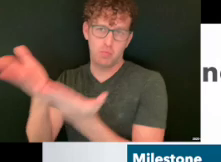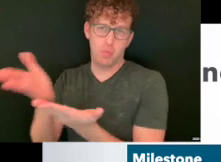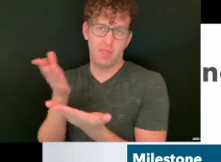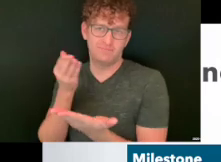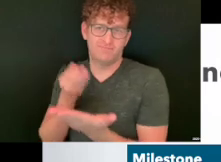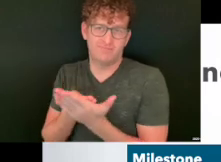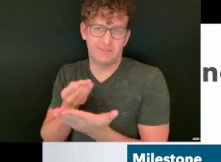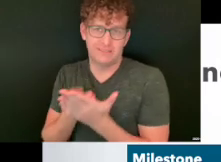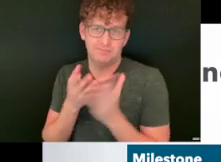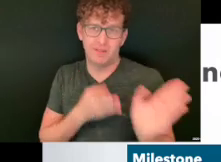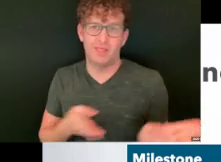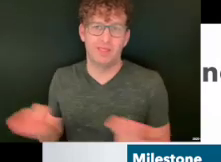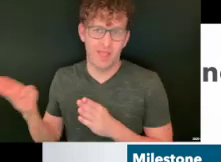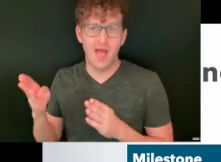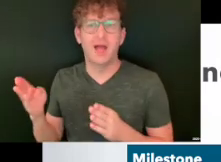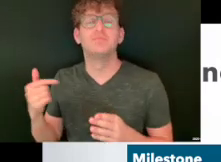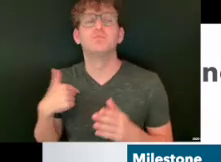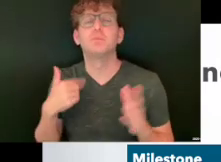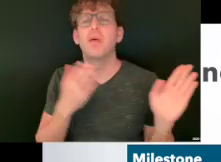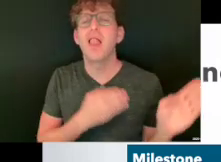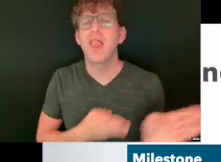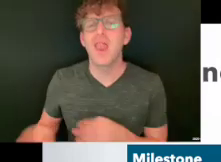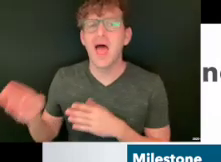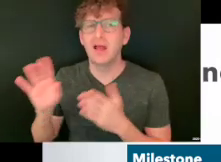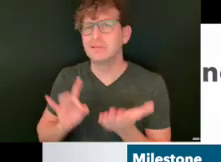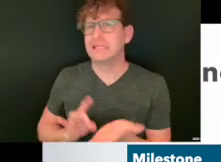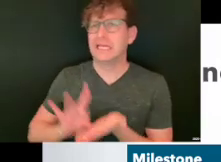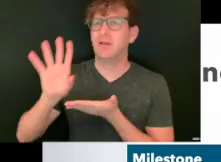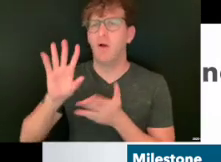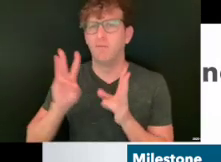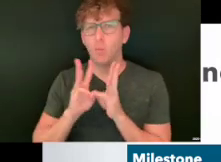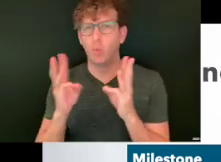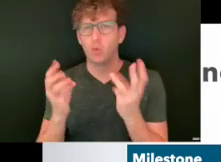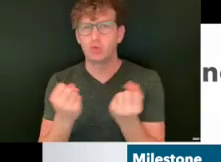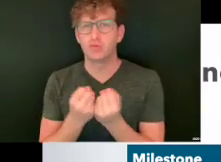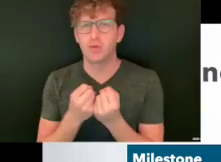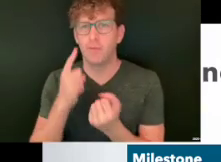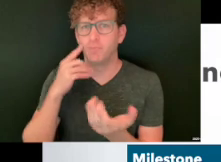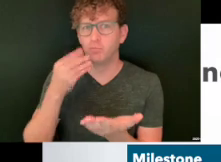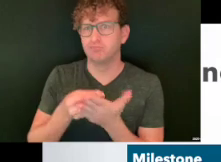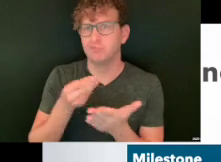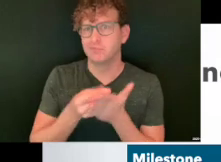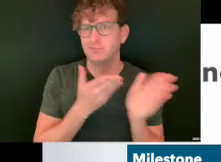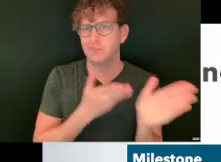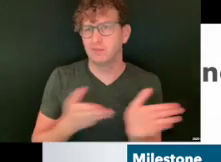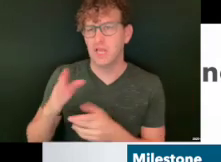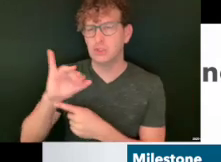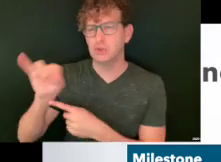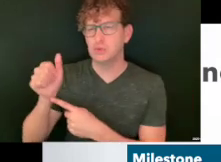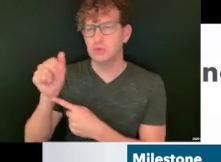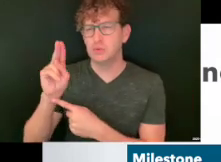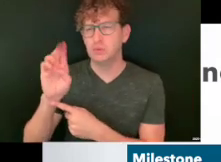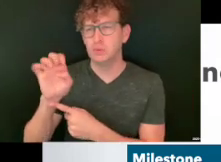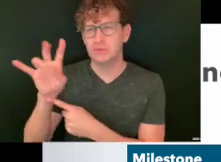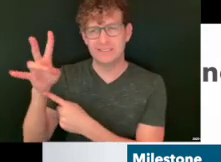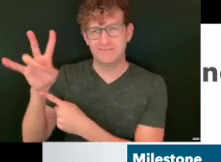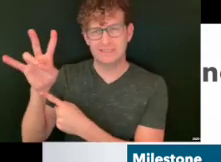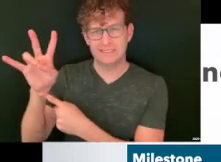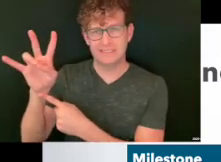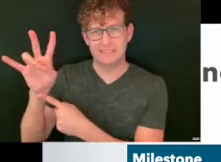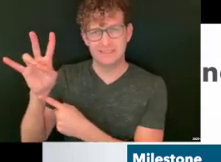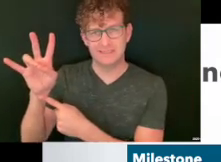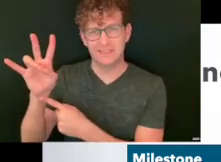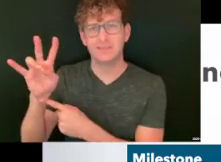Then, as I mentioned earlier, June, July, and maybe a bit into August, that's our time, really more intensive time